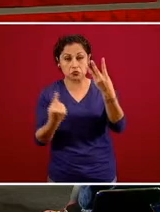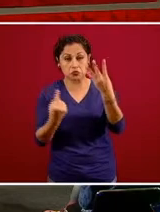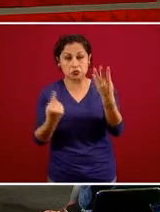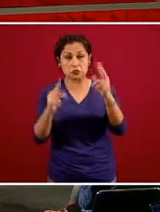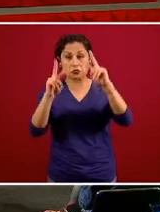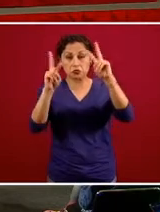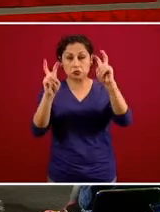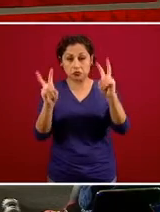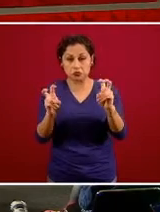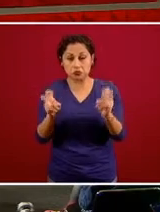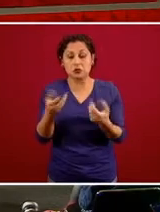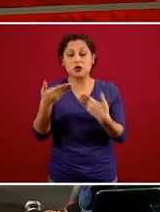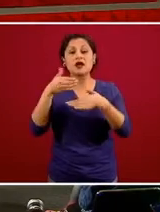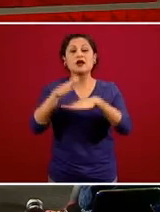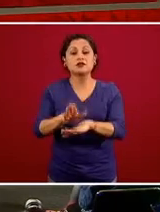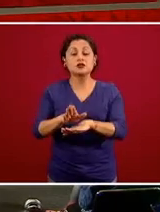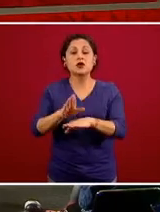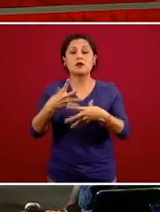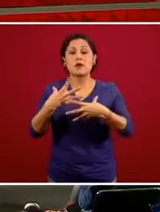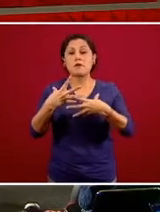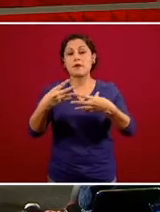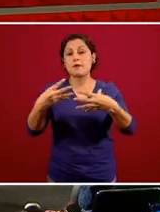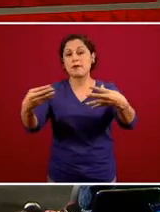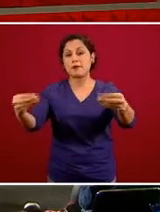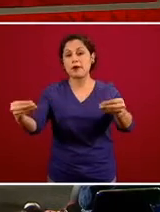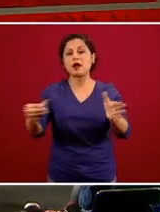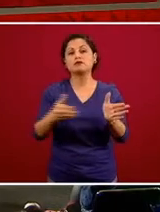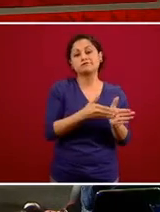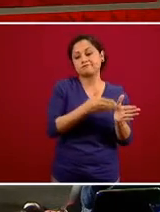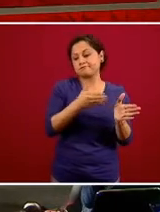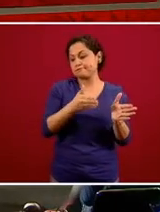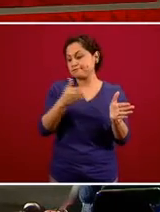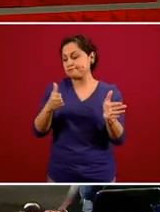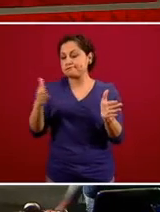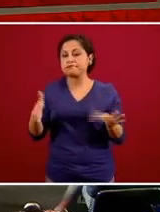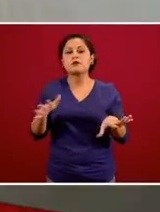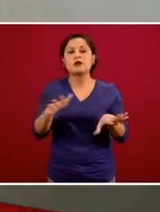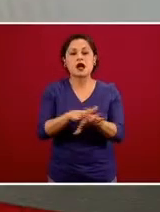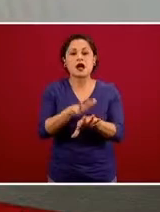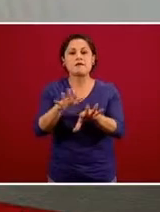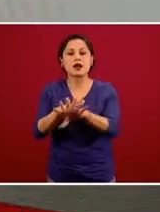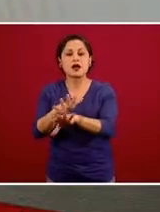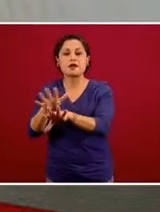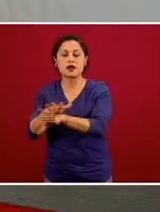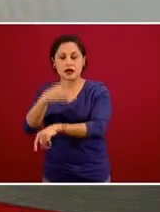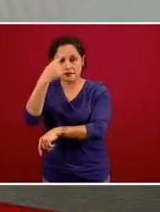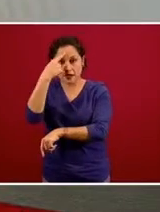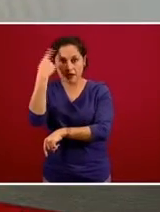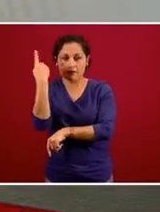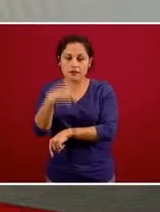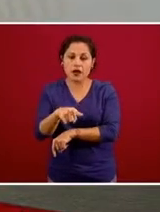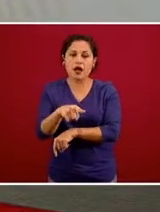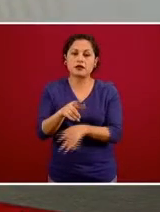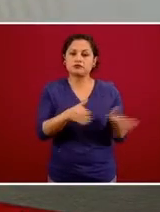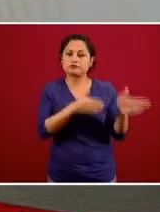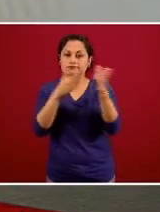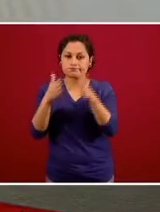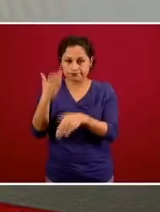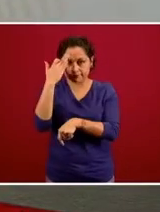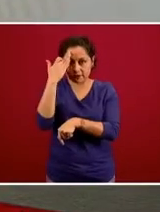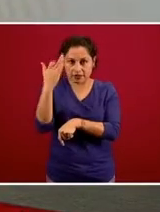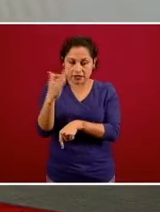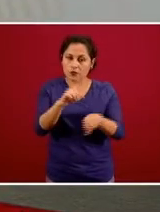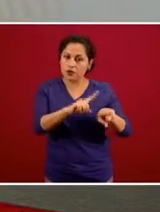As you can see, all the aspects of the epidemic are evolving according to different moments,